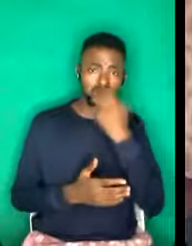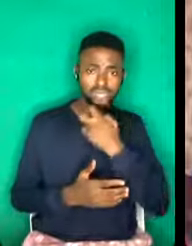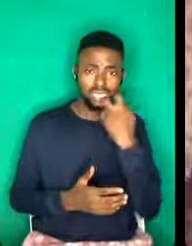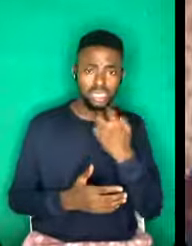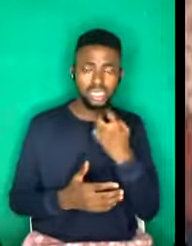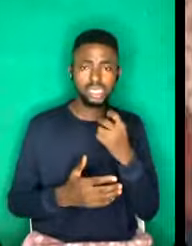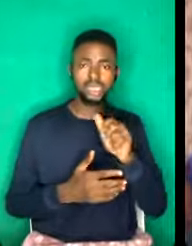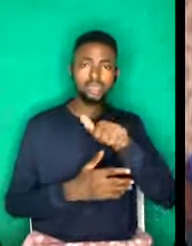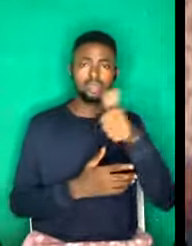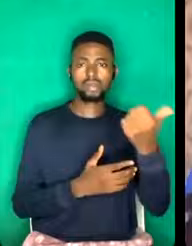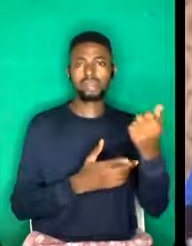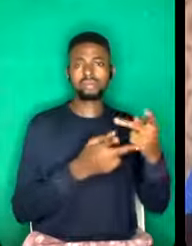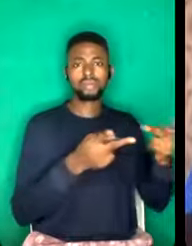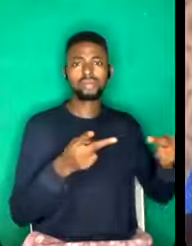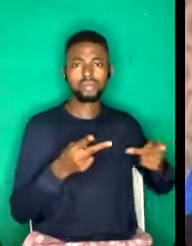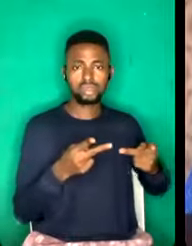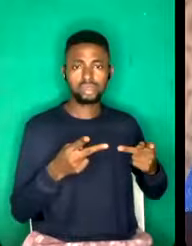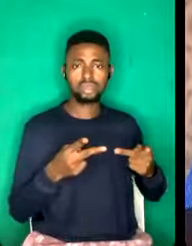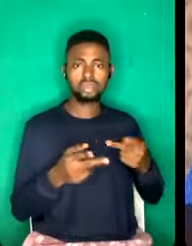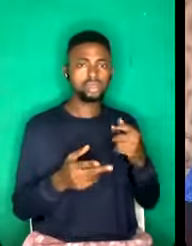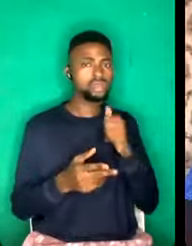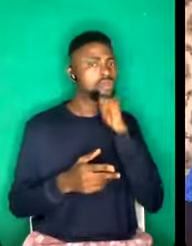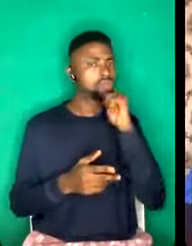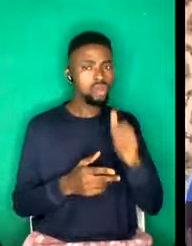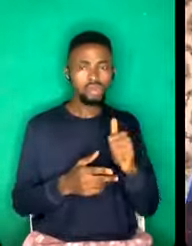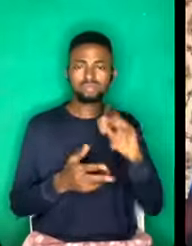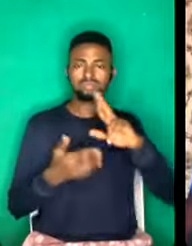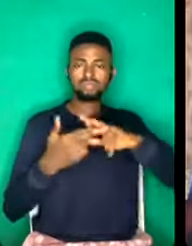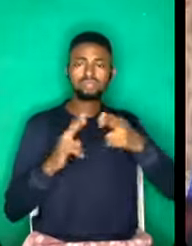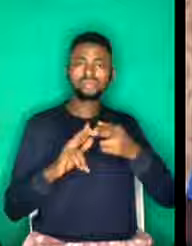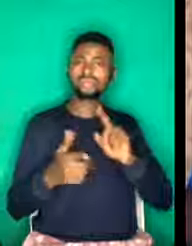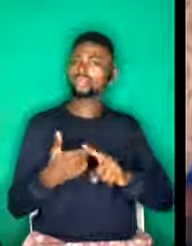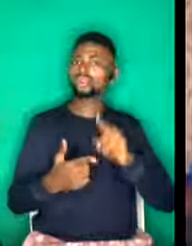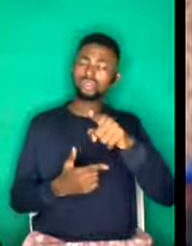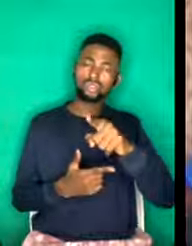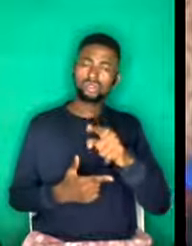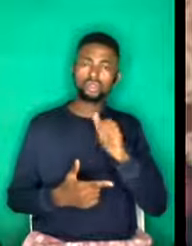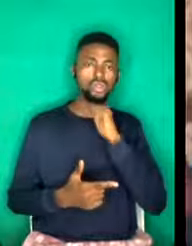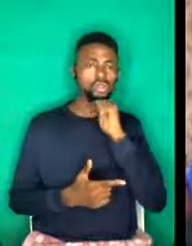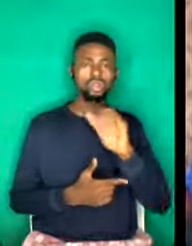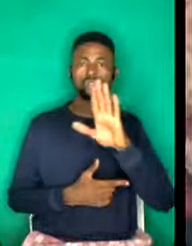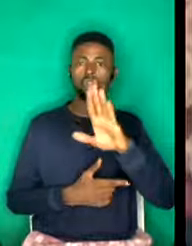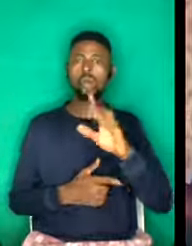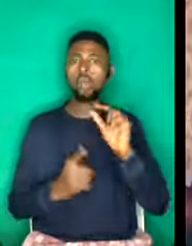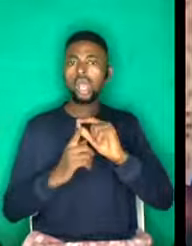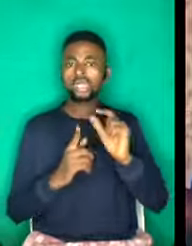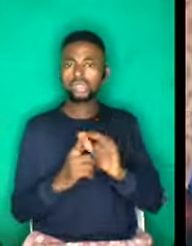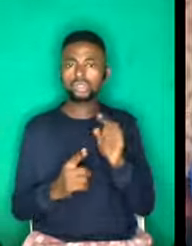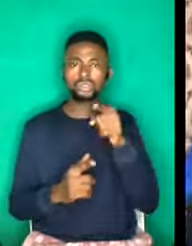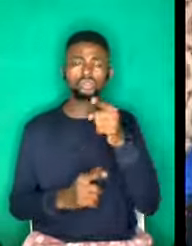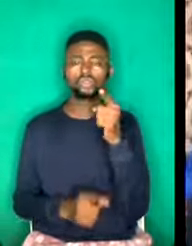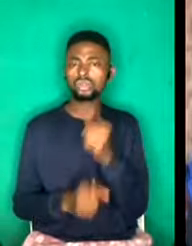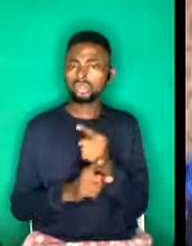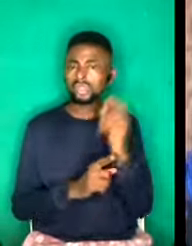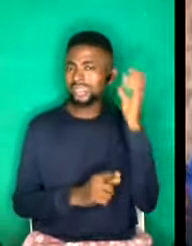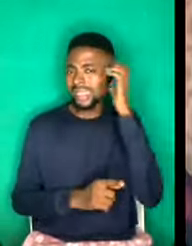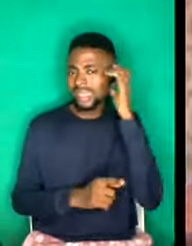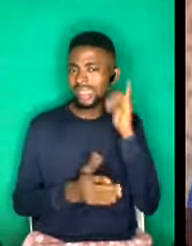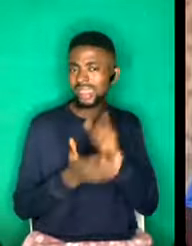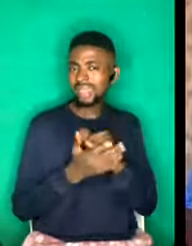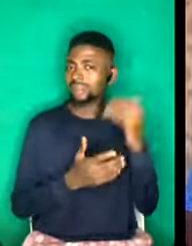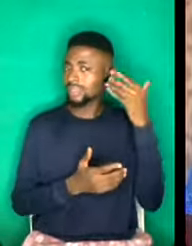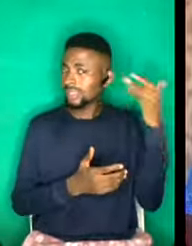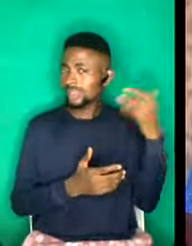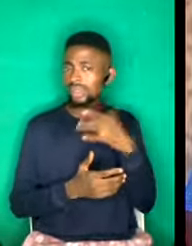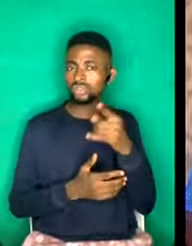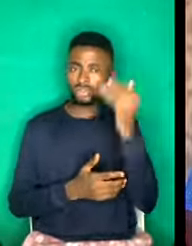else. It does not concern you, neither is it your own word, but you just hear it, just perceive that sound, and you know that word. Okay, this is